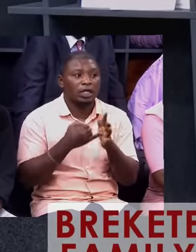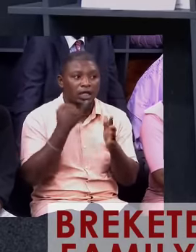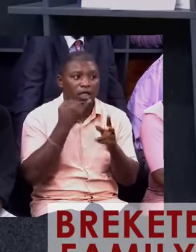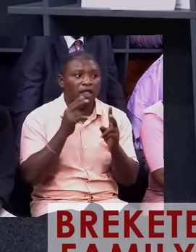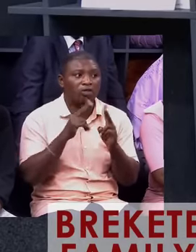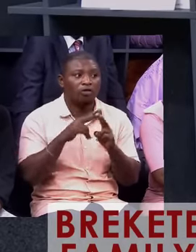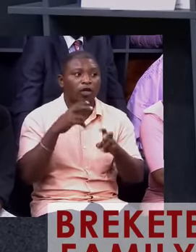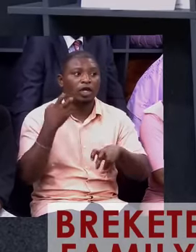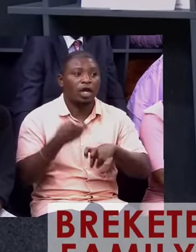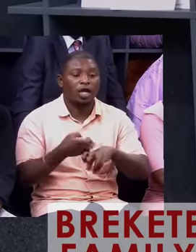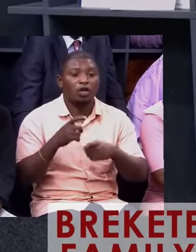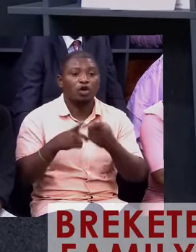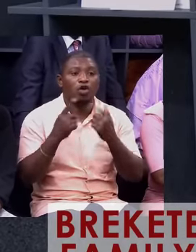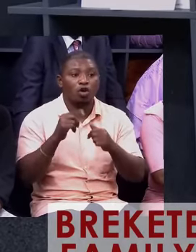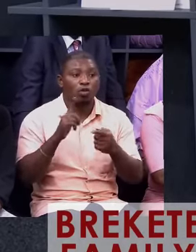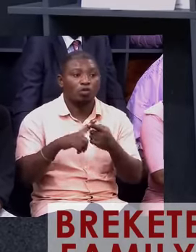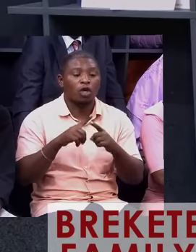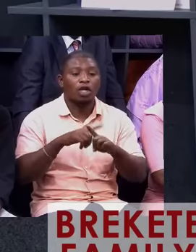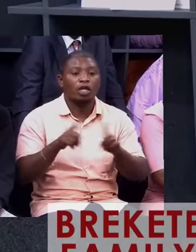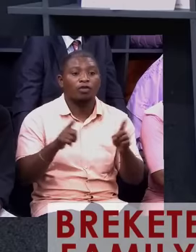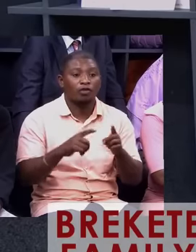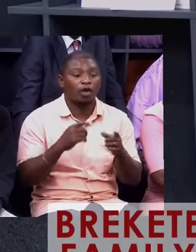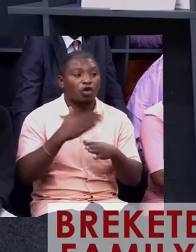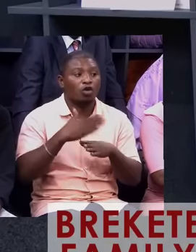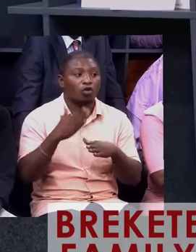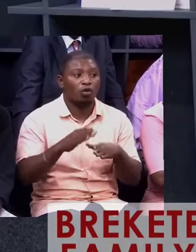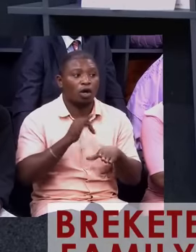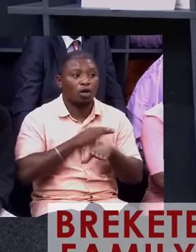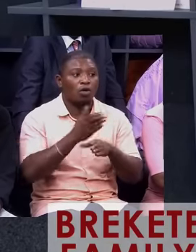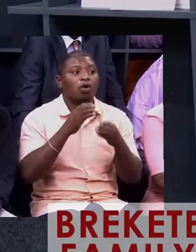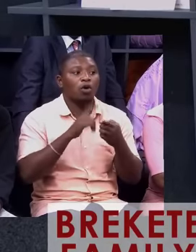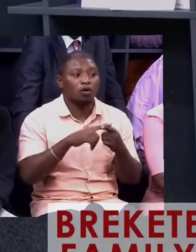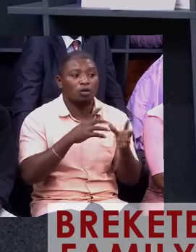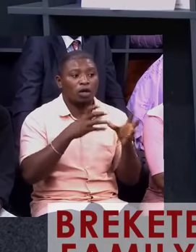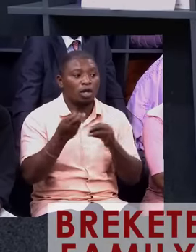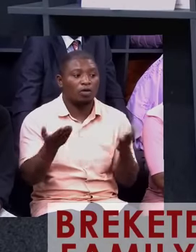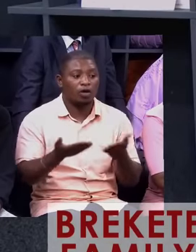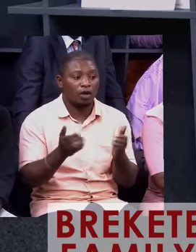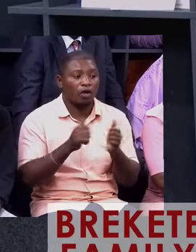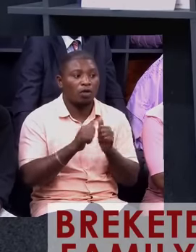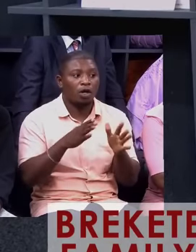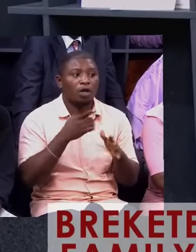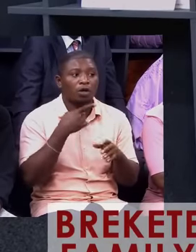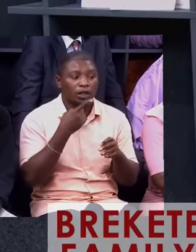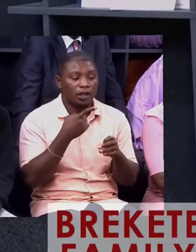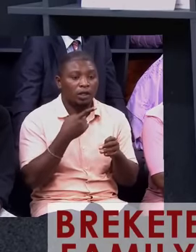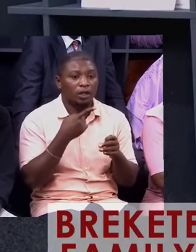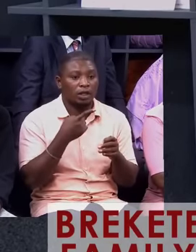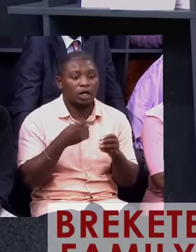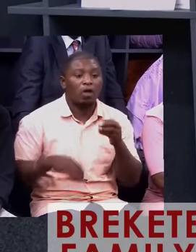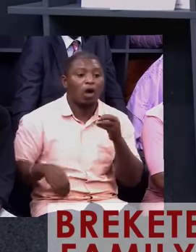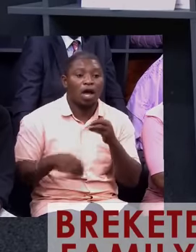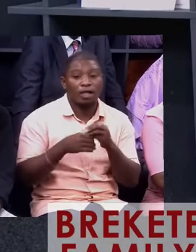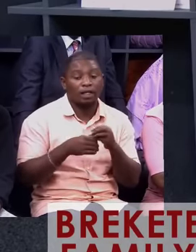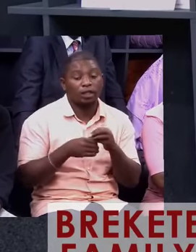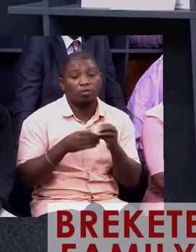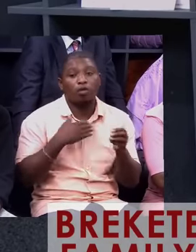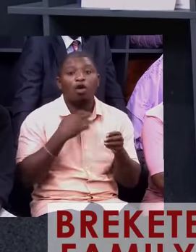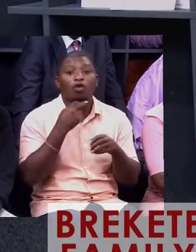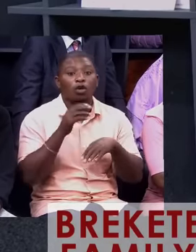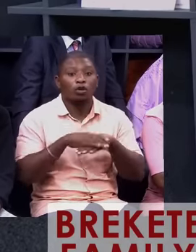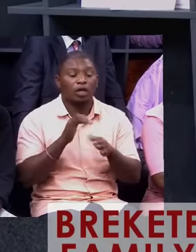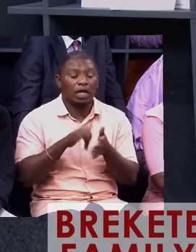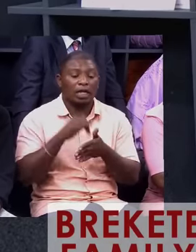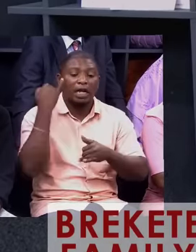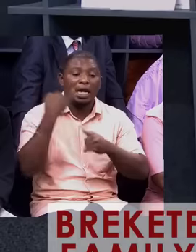to come to a different conclusion I I I didn't want to leave here without heing my views on that thank you then the last thing I want to